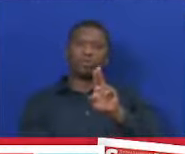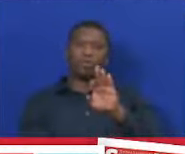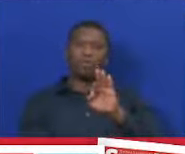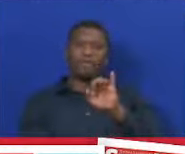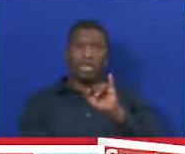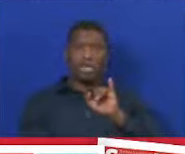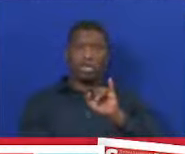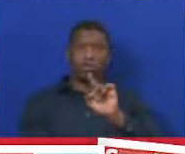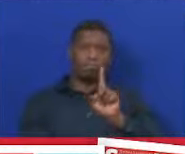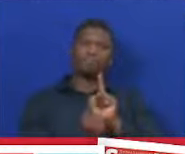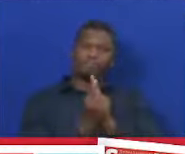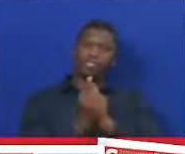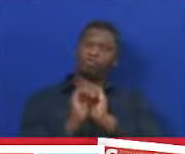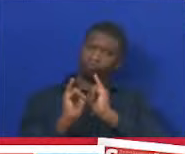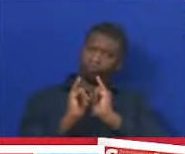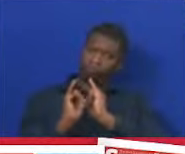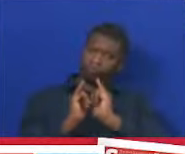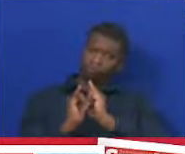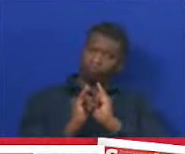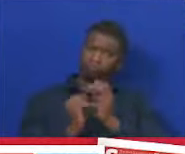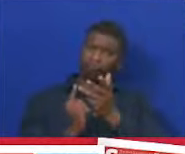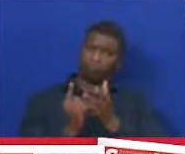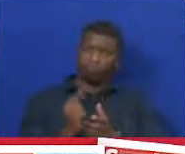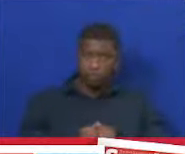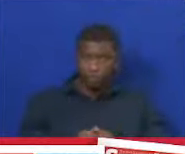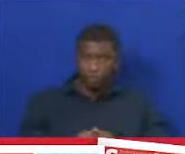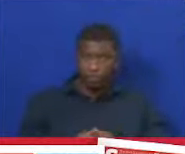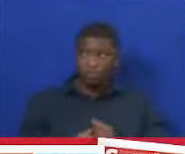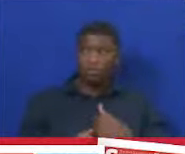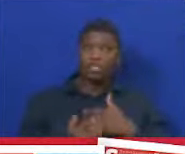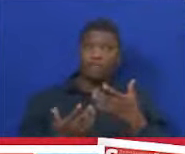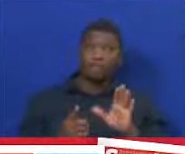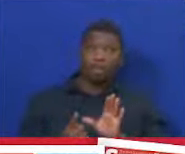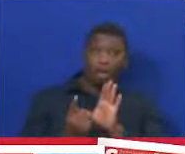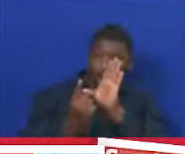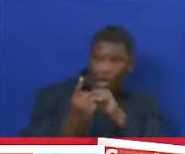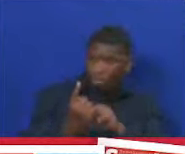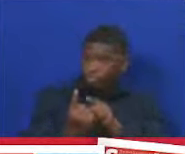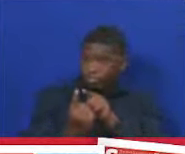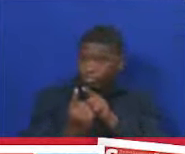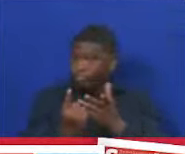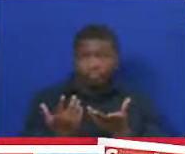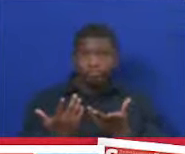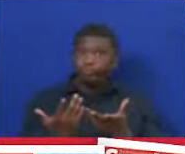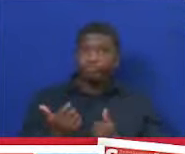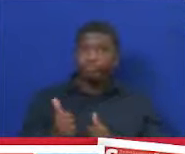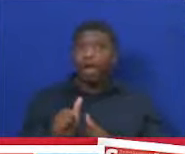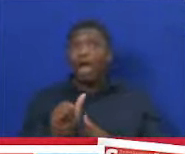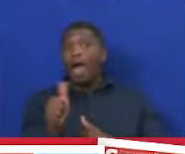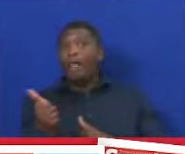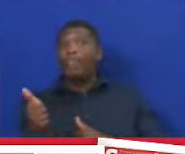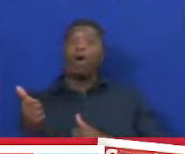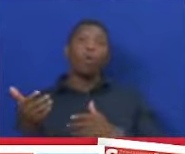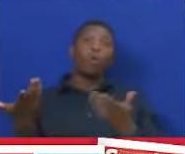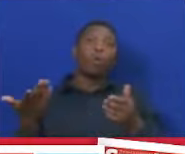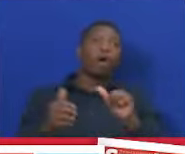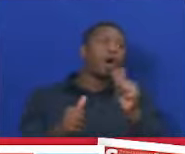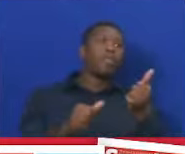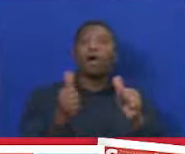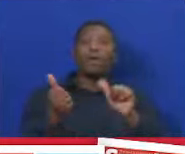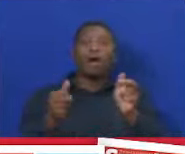I asked Mr. Yusufu as to if there are any other cottages that maybe he could lead me to. He took me